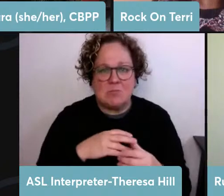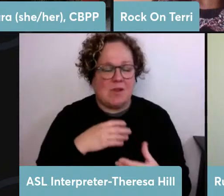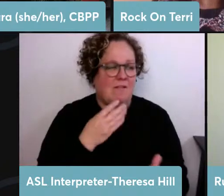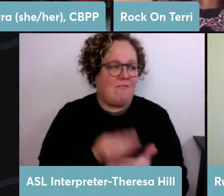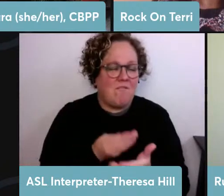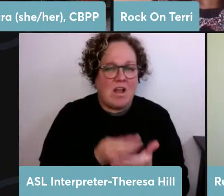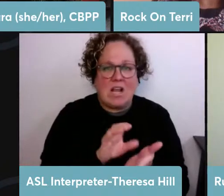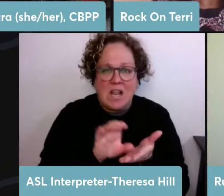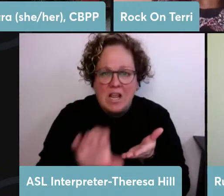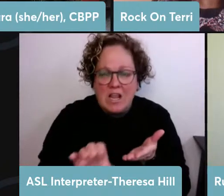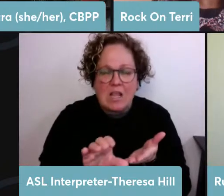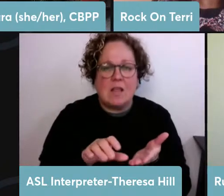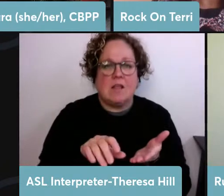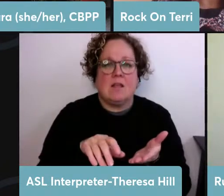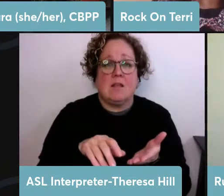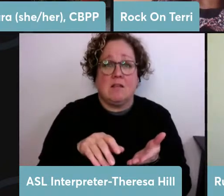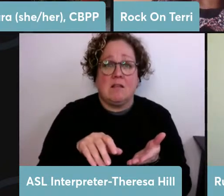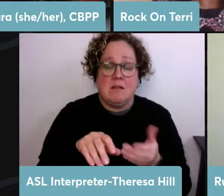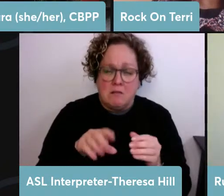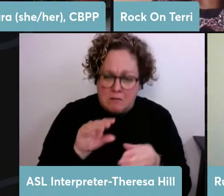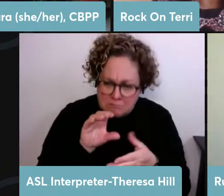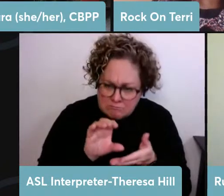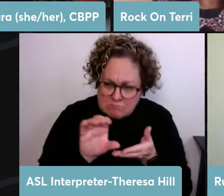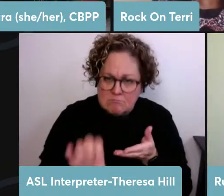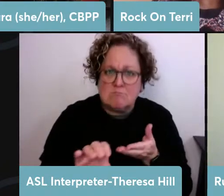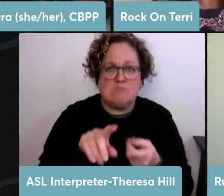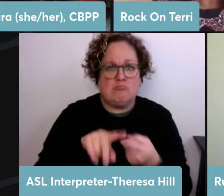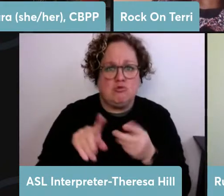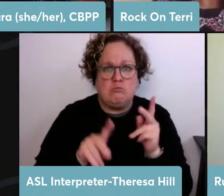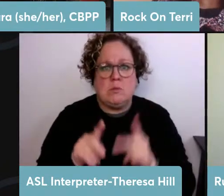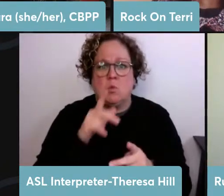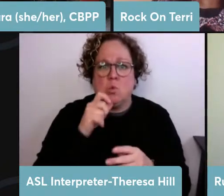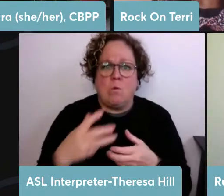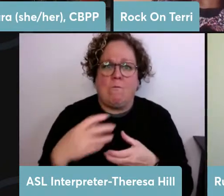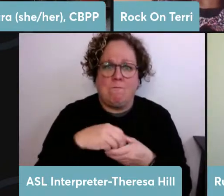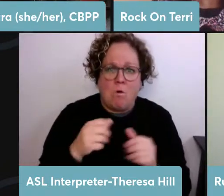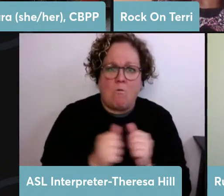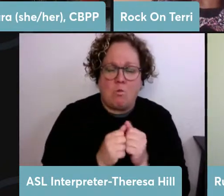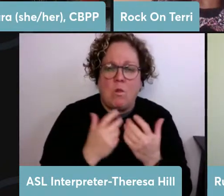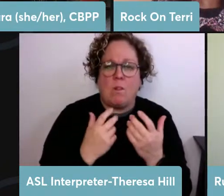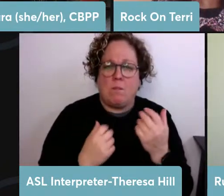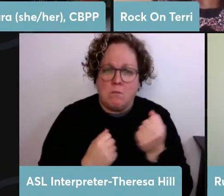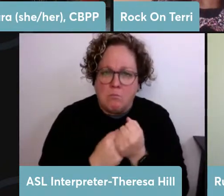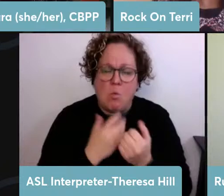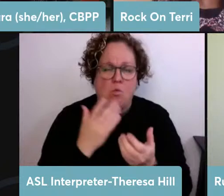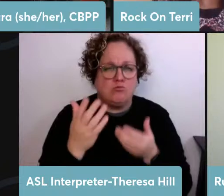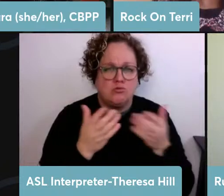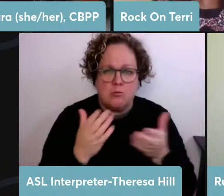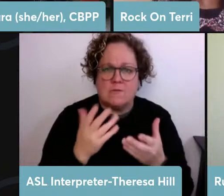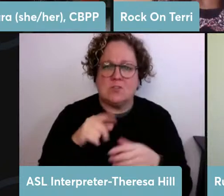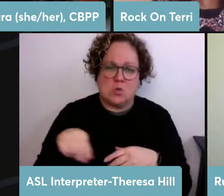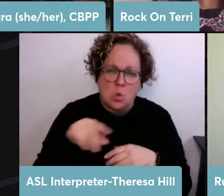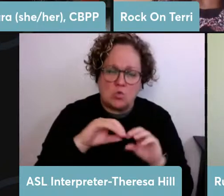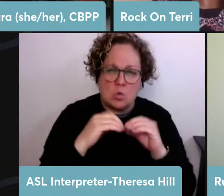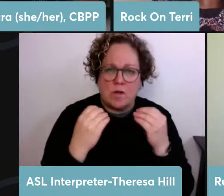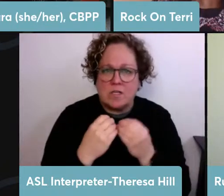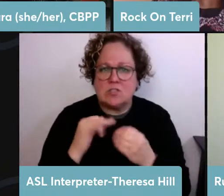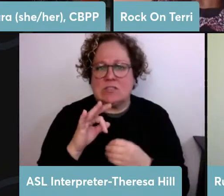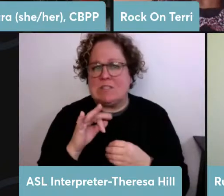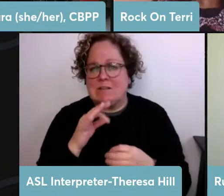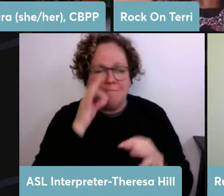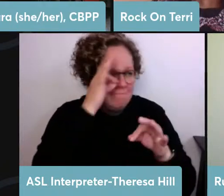are involved in providing the grassroots supports and services, those organizations, whether they're faith-based